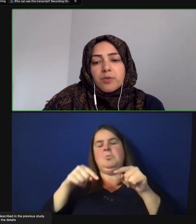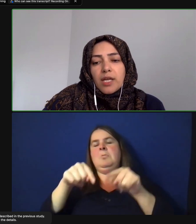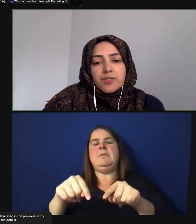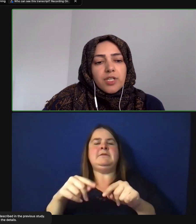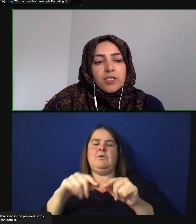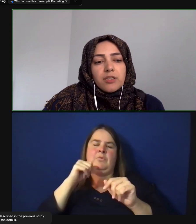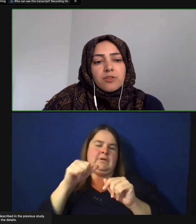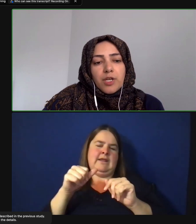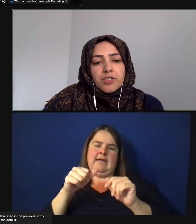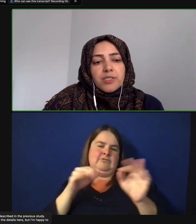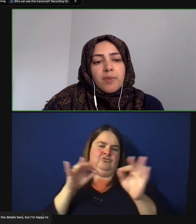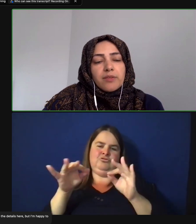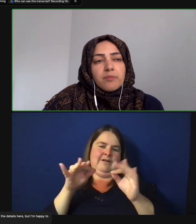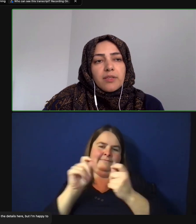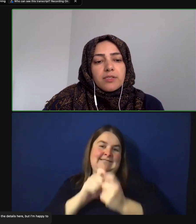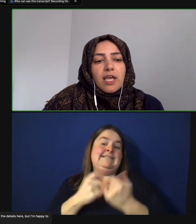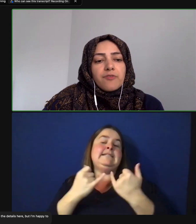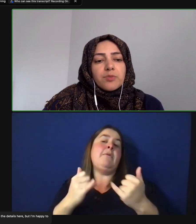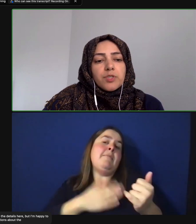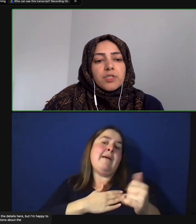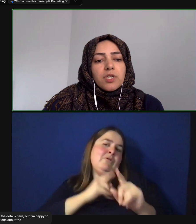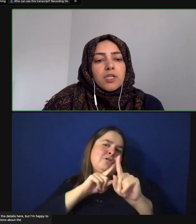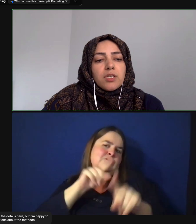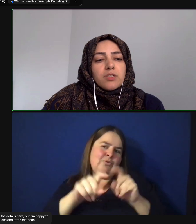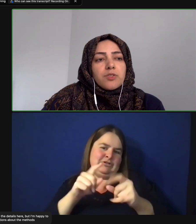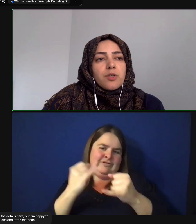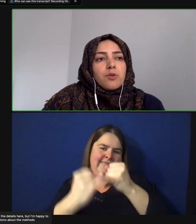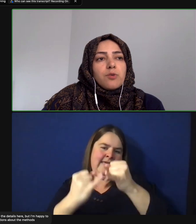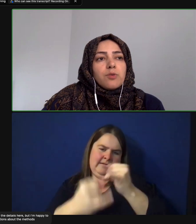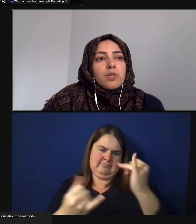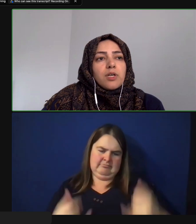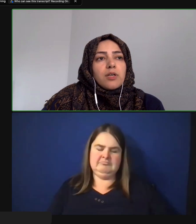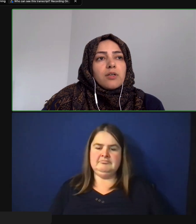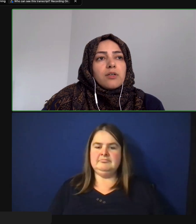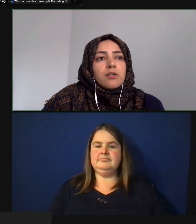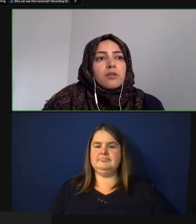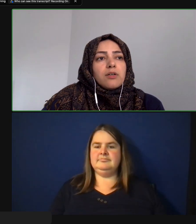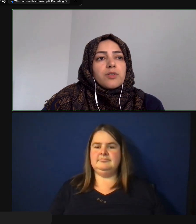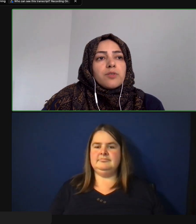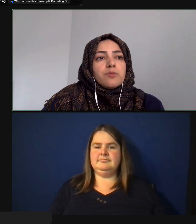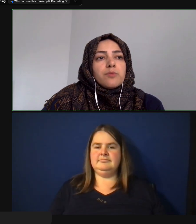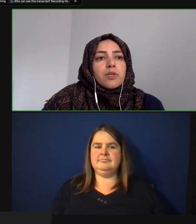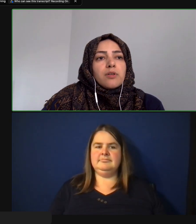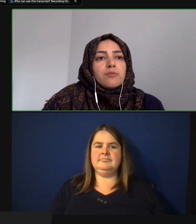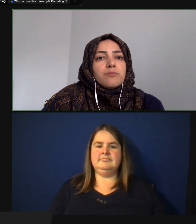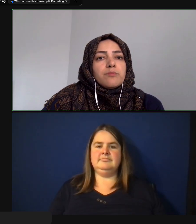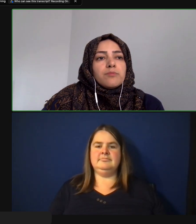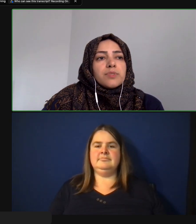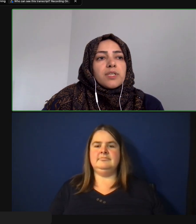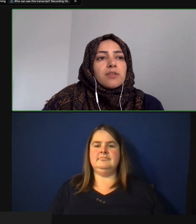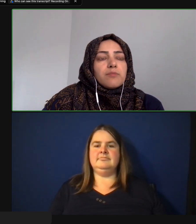I'm happy to answer any questions about the methods afterward. So also